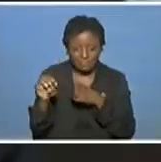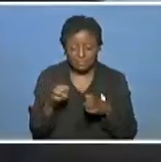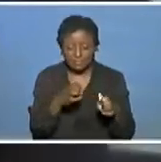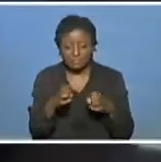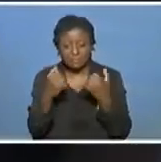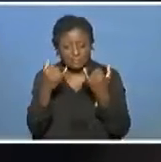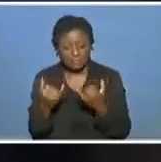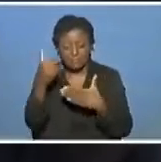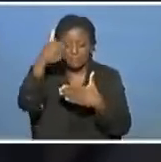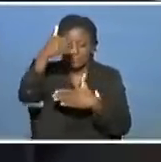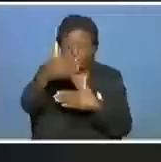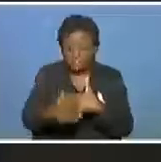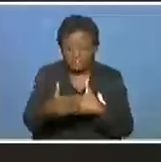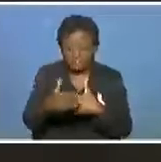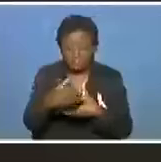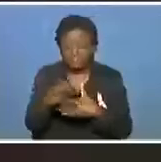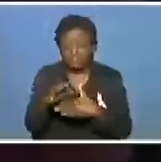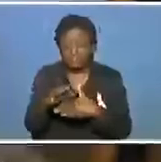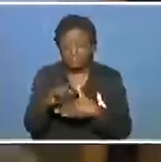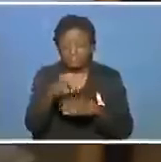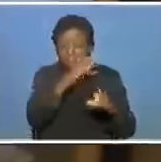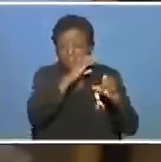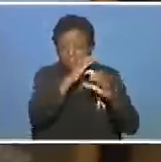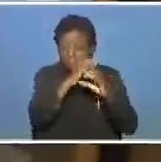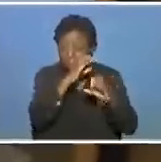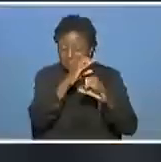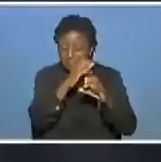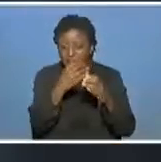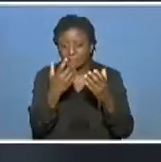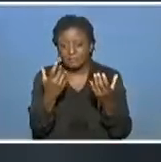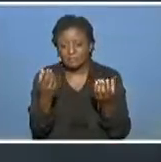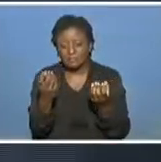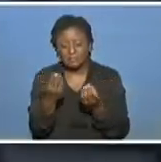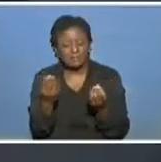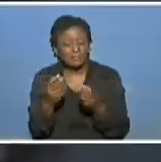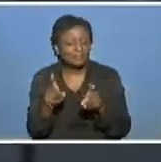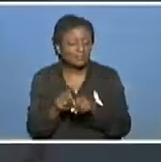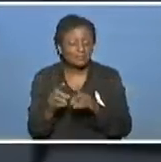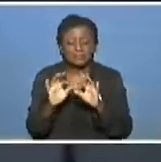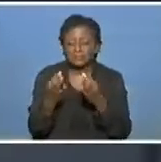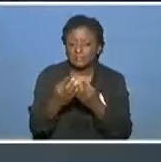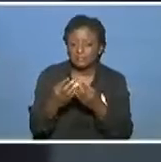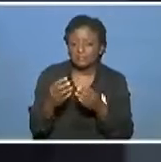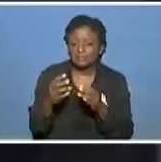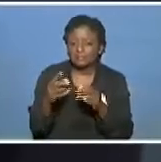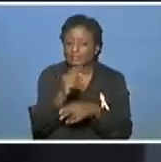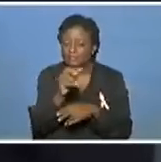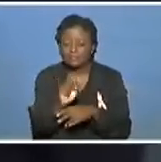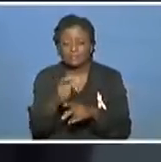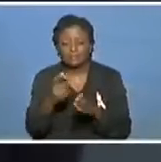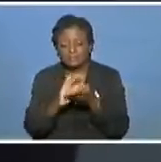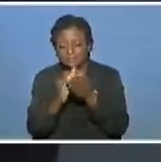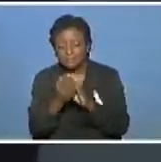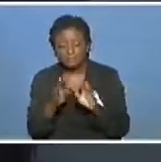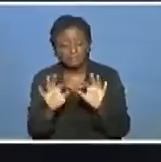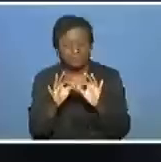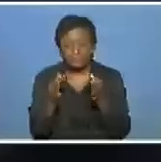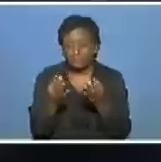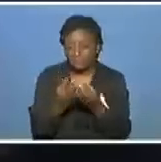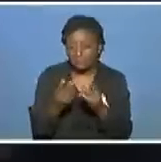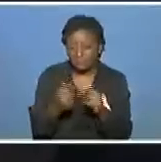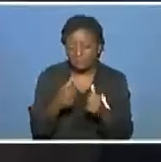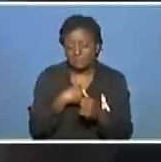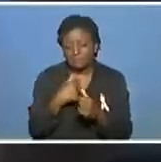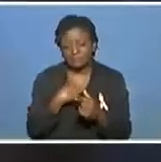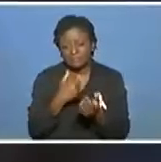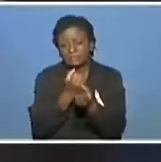camera. Nothing like family, you know. And ZNS became a family to me, you know. I